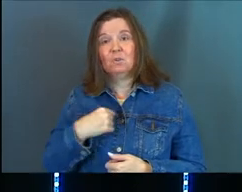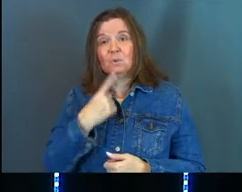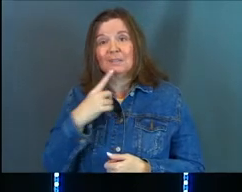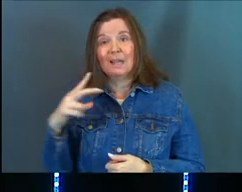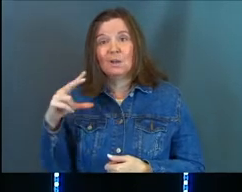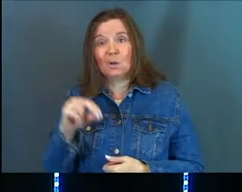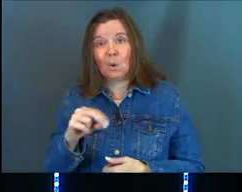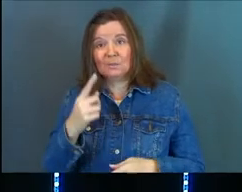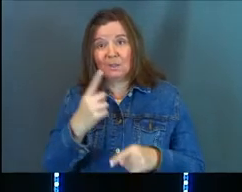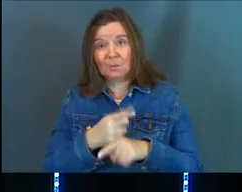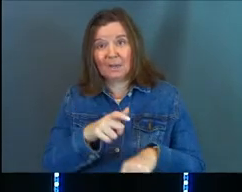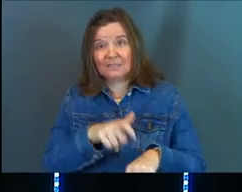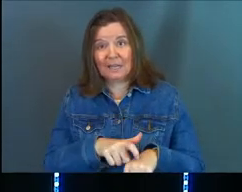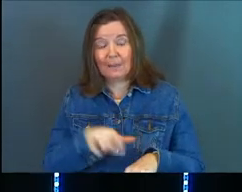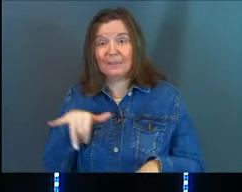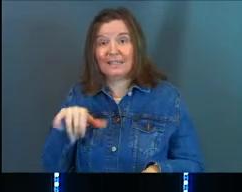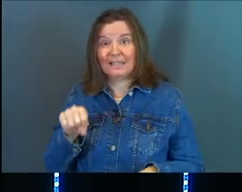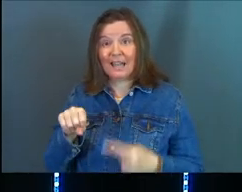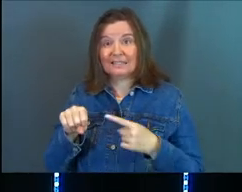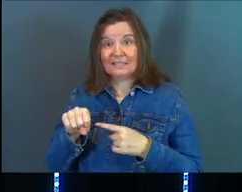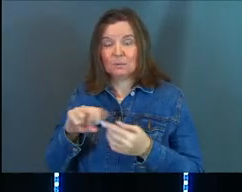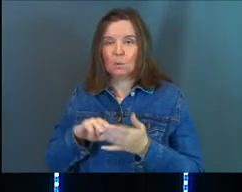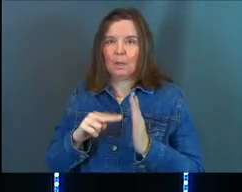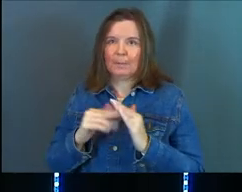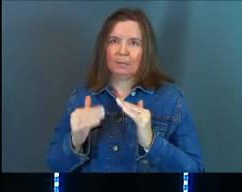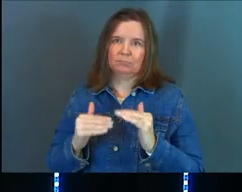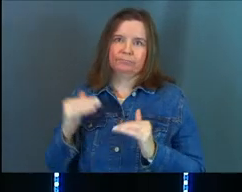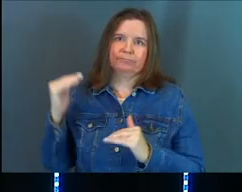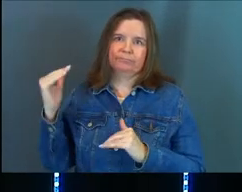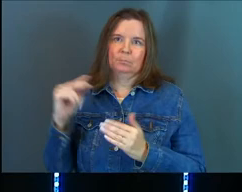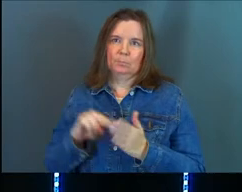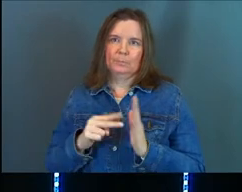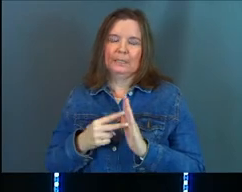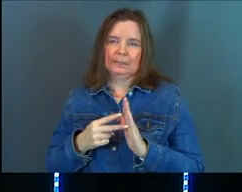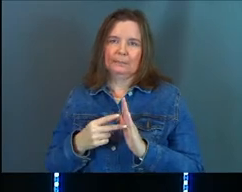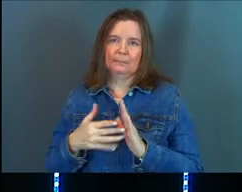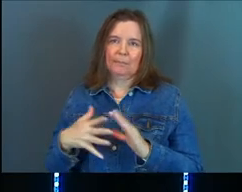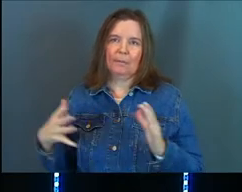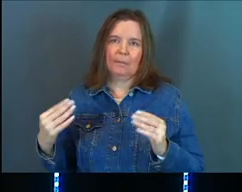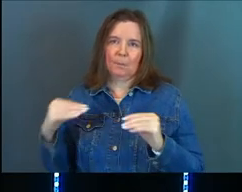say no's at the right time, your yeses will mean 10 times as much.